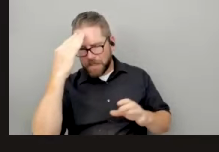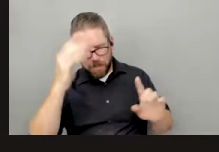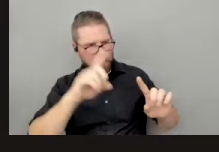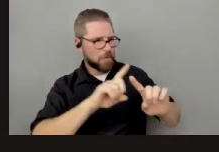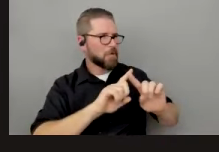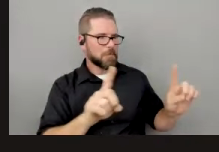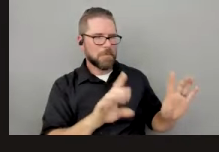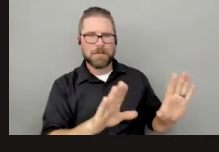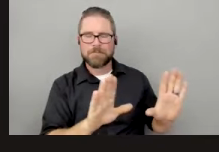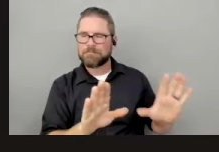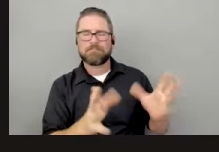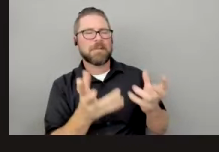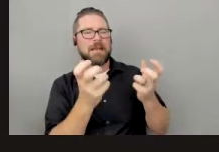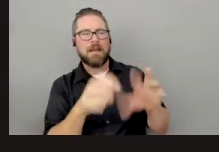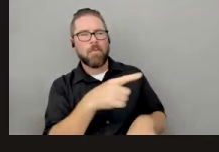would you do?